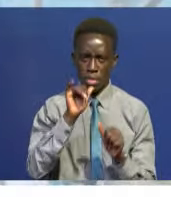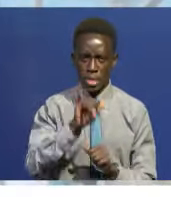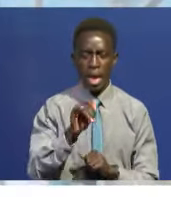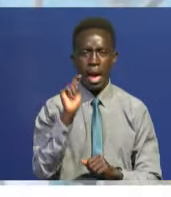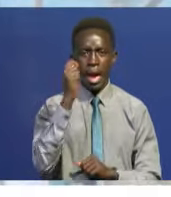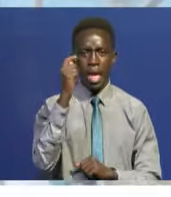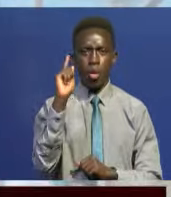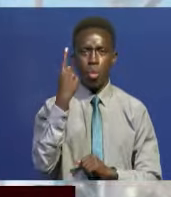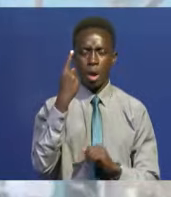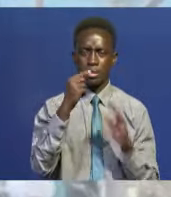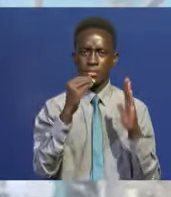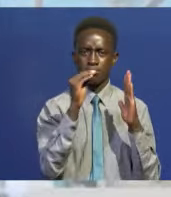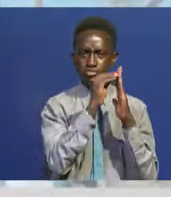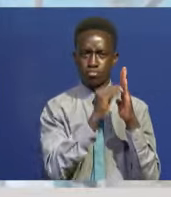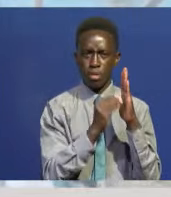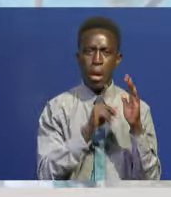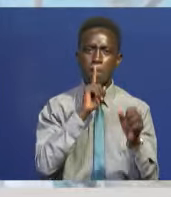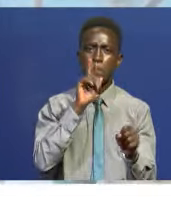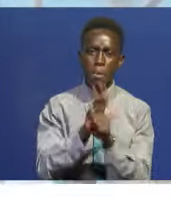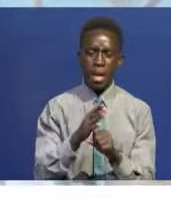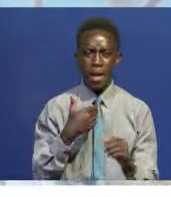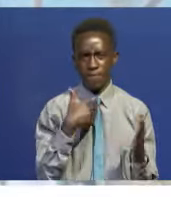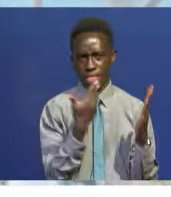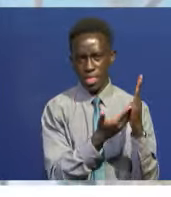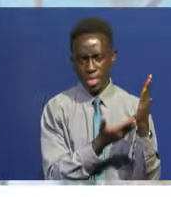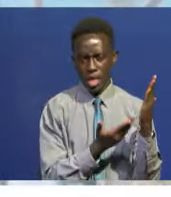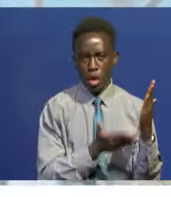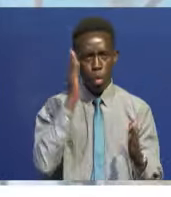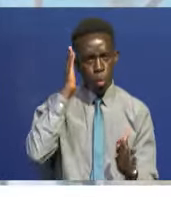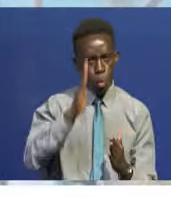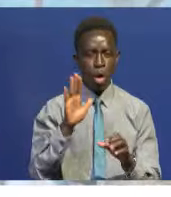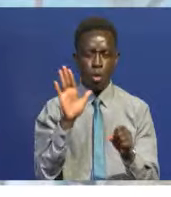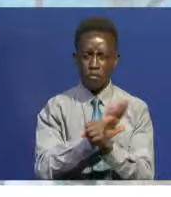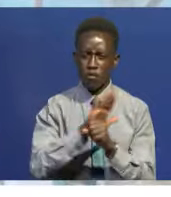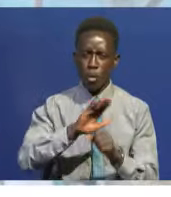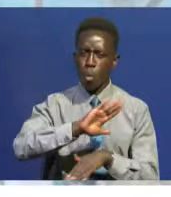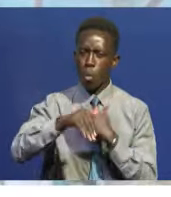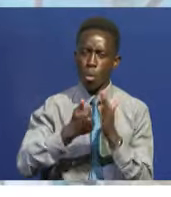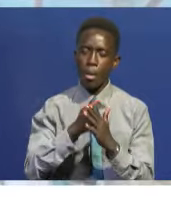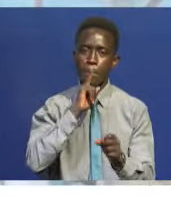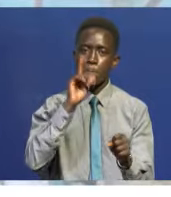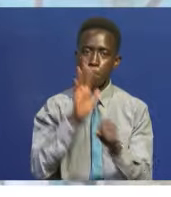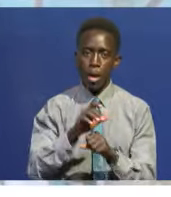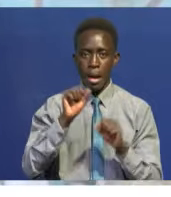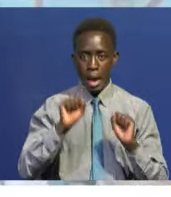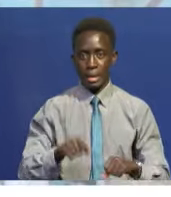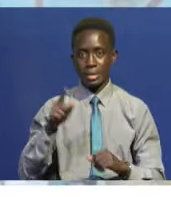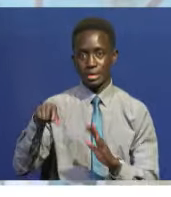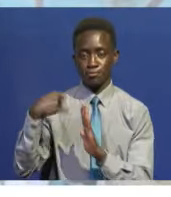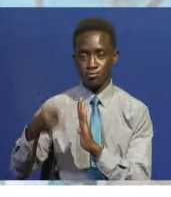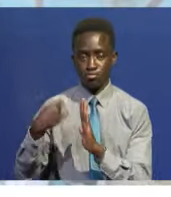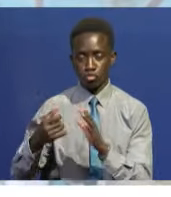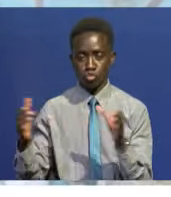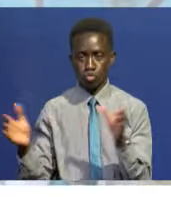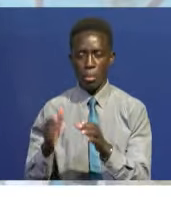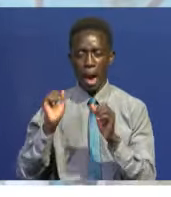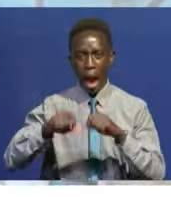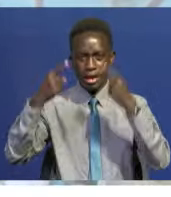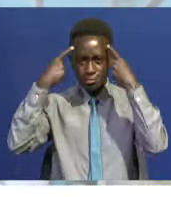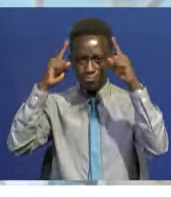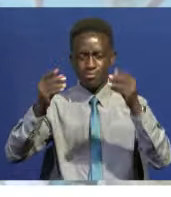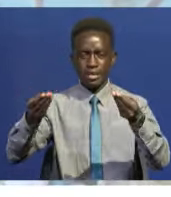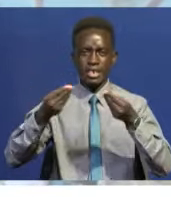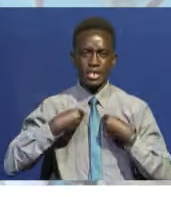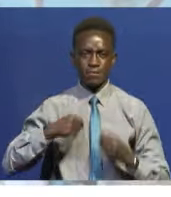shall be able to do all the promises that have been made today so that this industry excels and gives us great pride as a